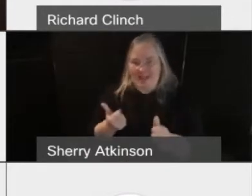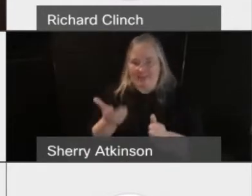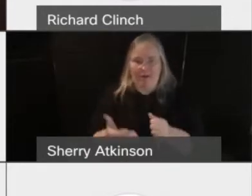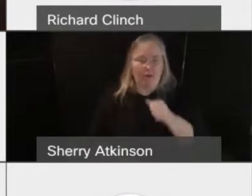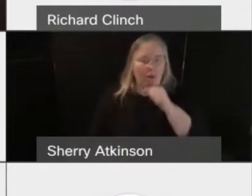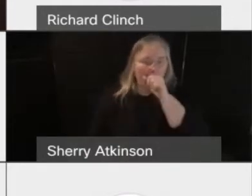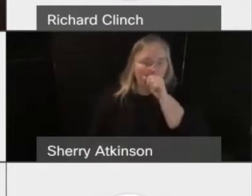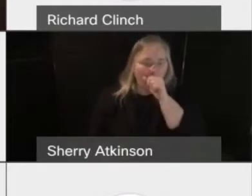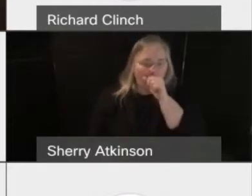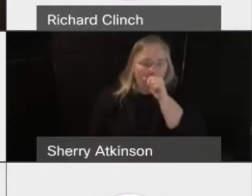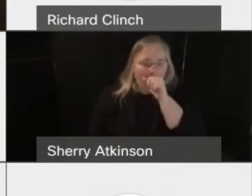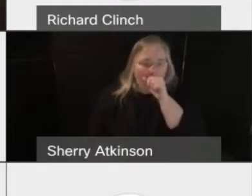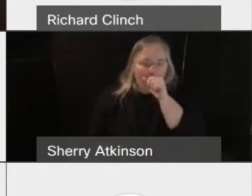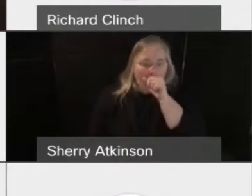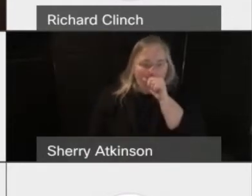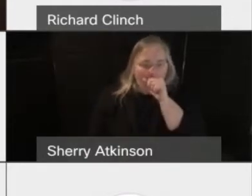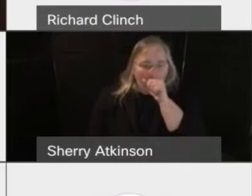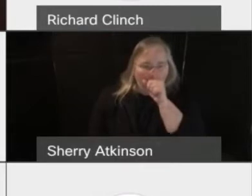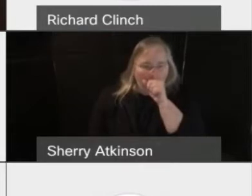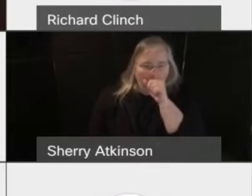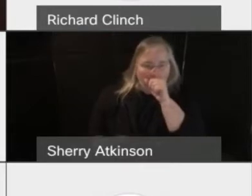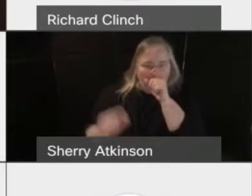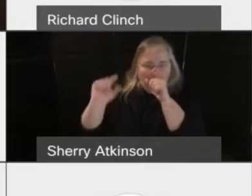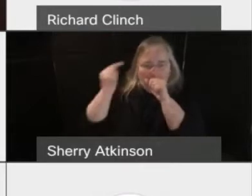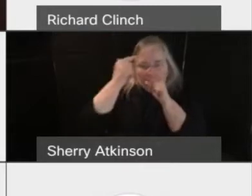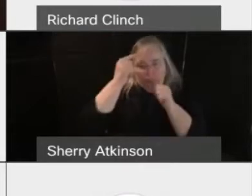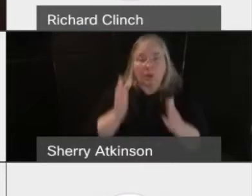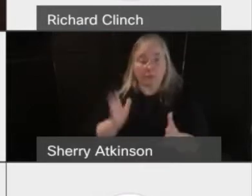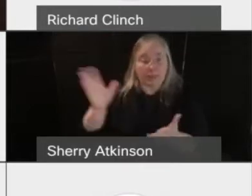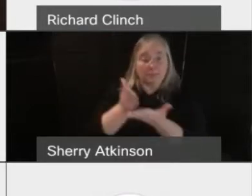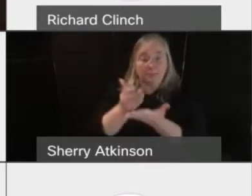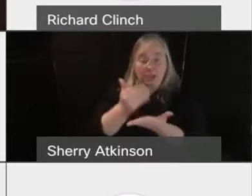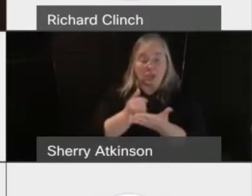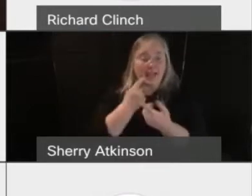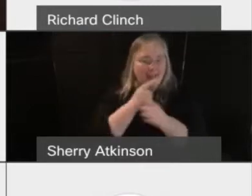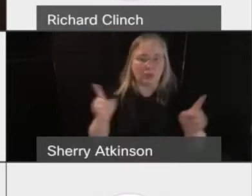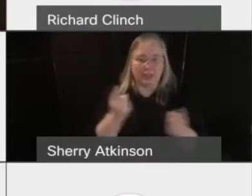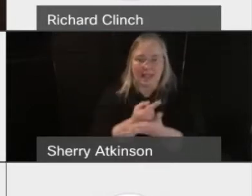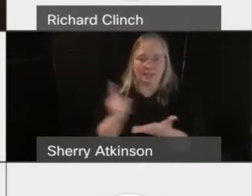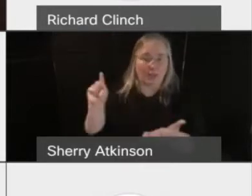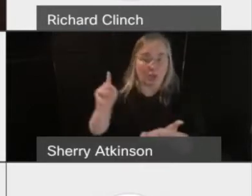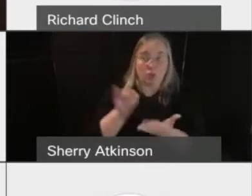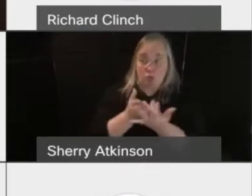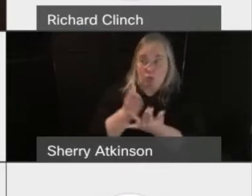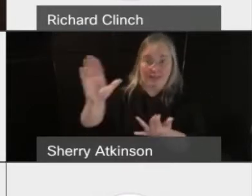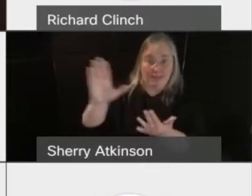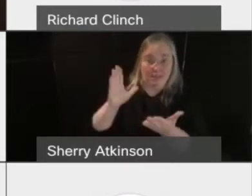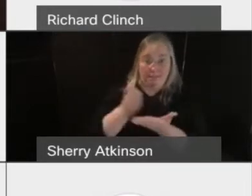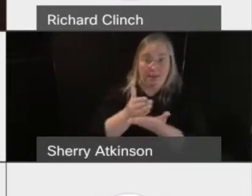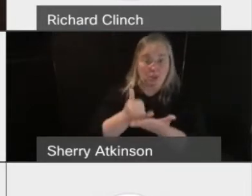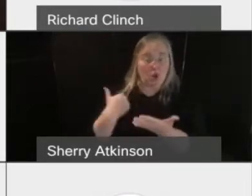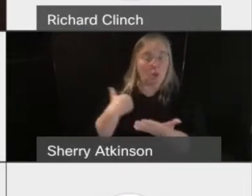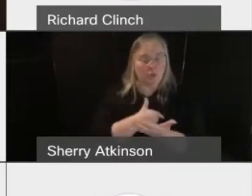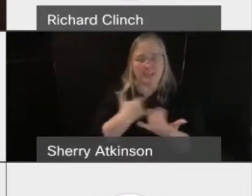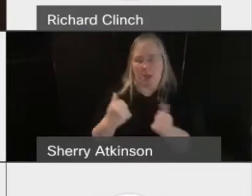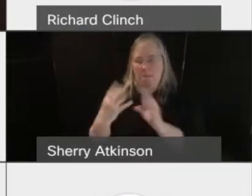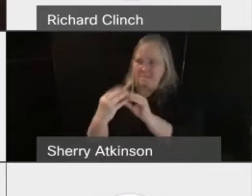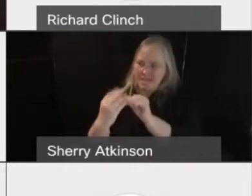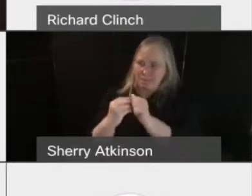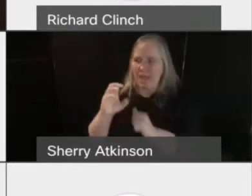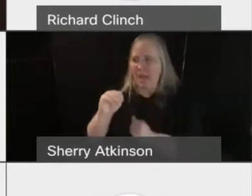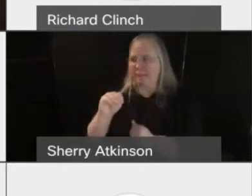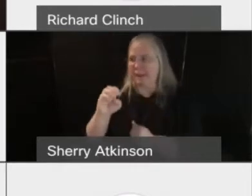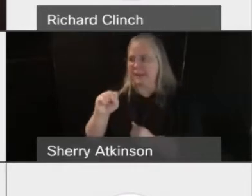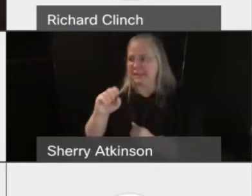The governor's budget, which he announced last week, and we're still working through that budget. We're still meeting with MSDE and getting